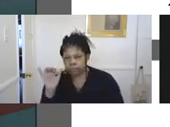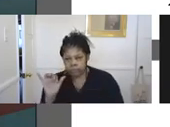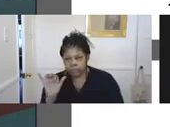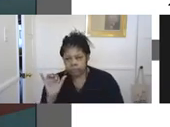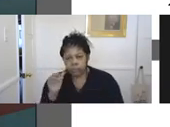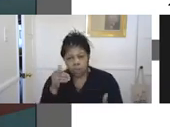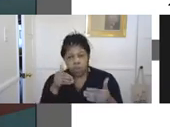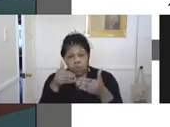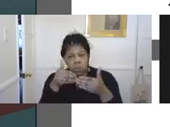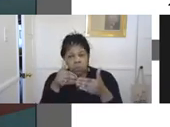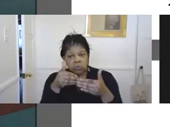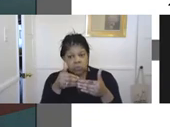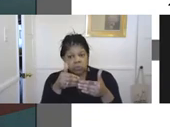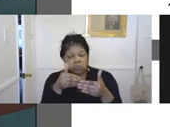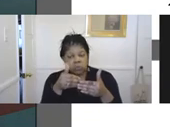enough for government work, okay?